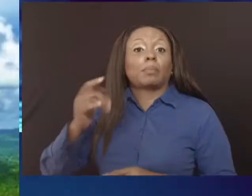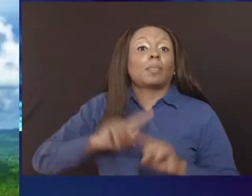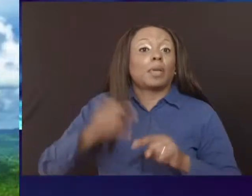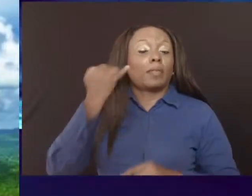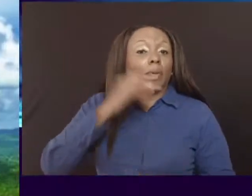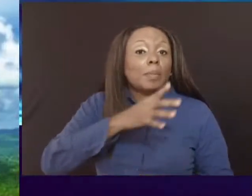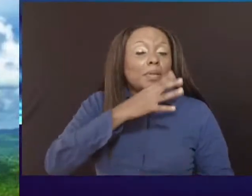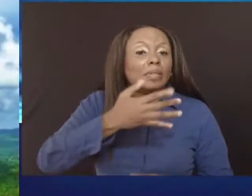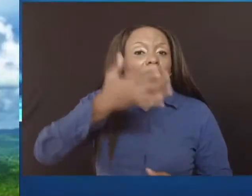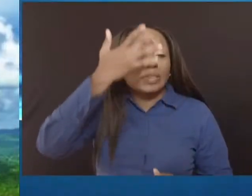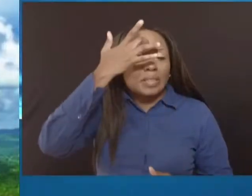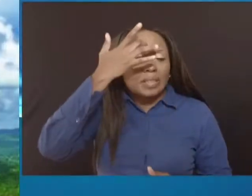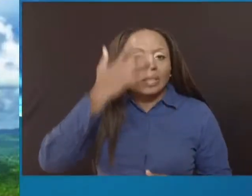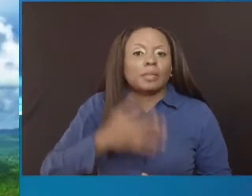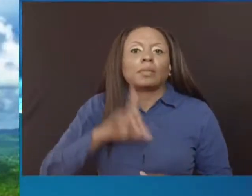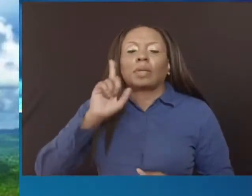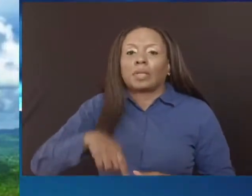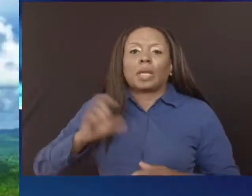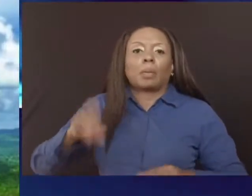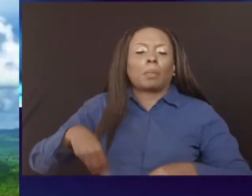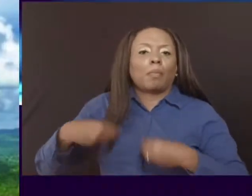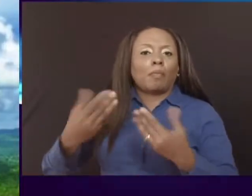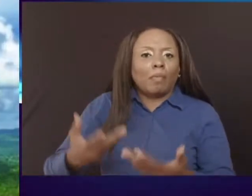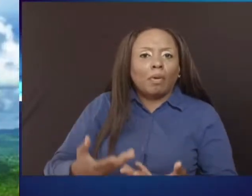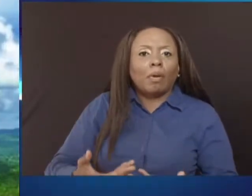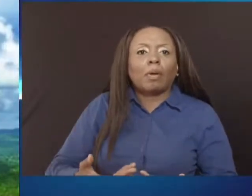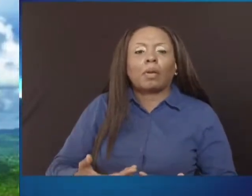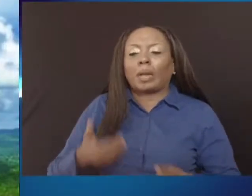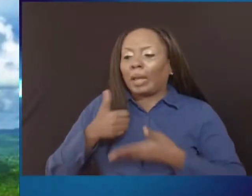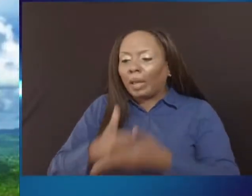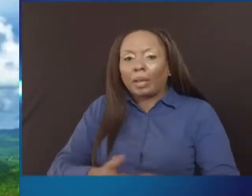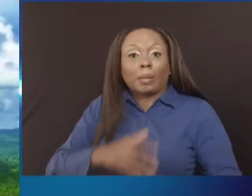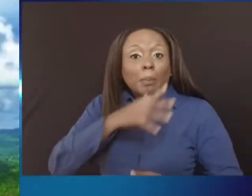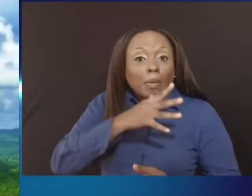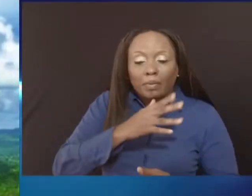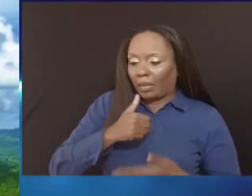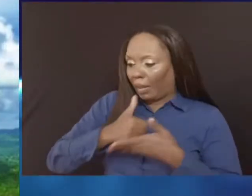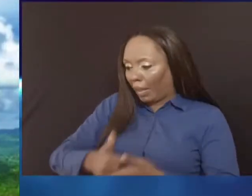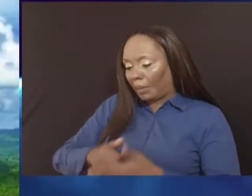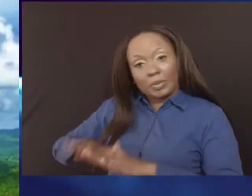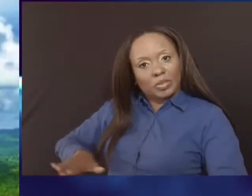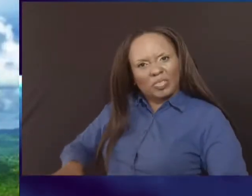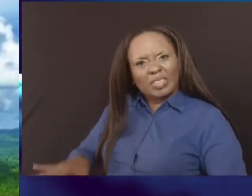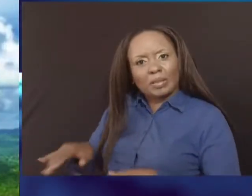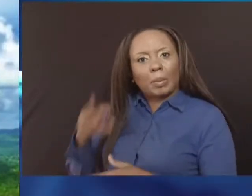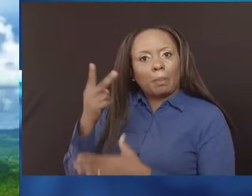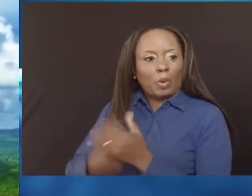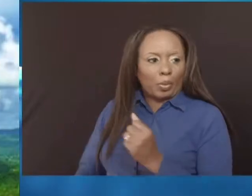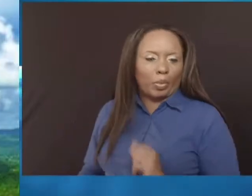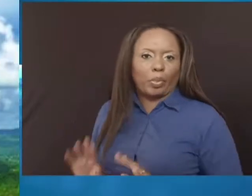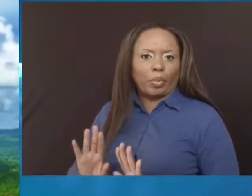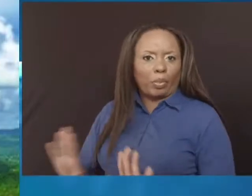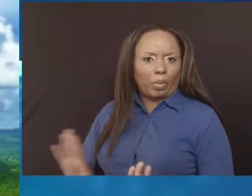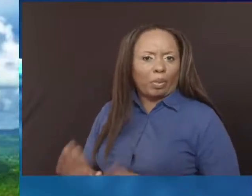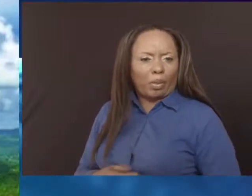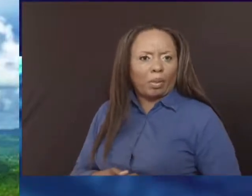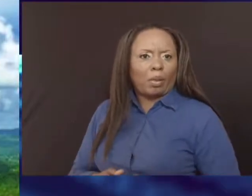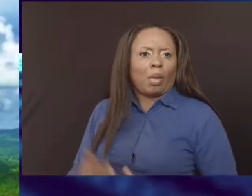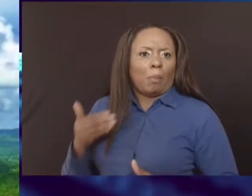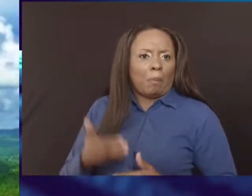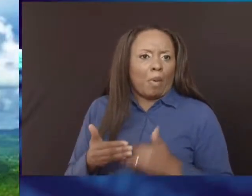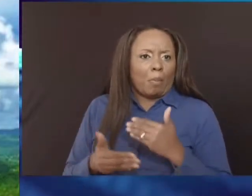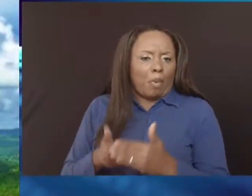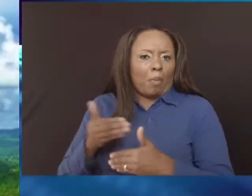care. But we also need to be able to provide for mommy and the rest of her household. So we want to ensure that every single step of the